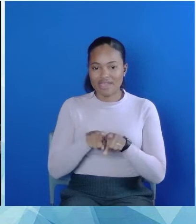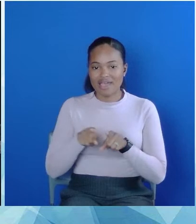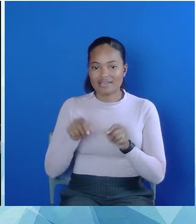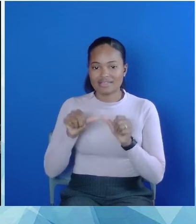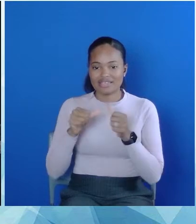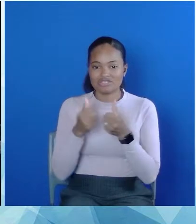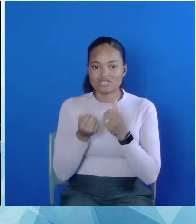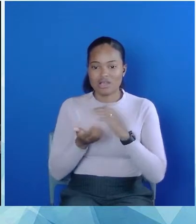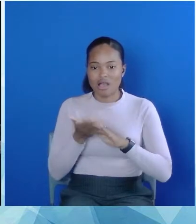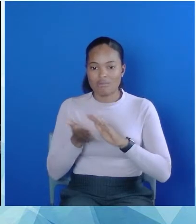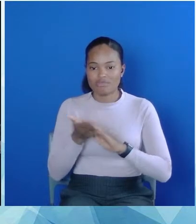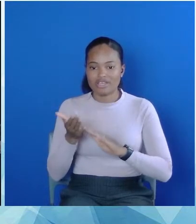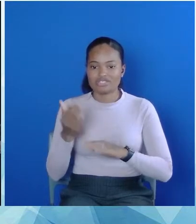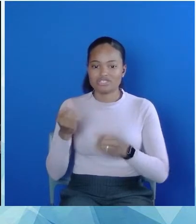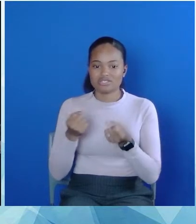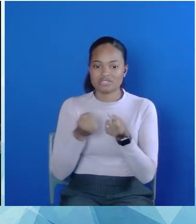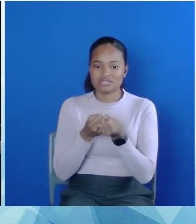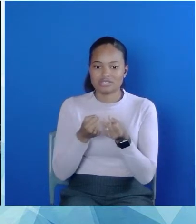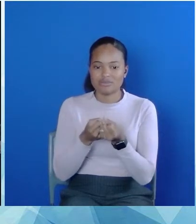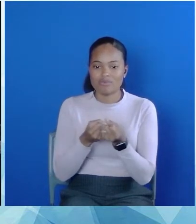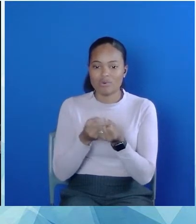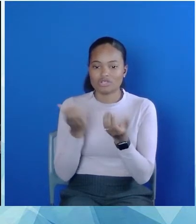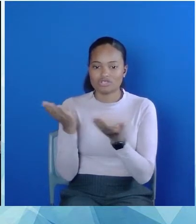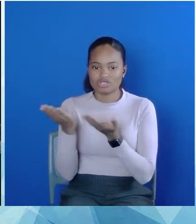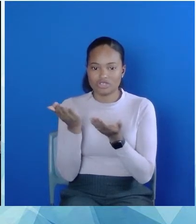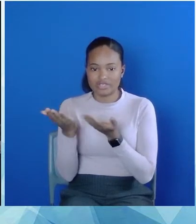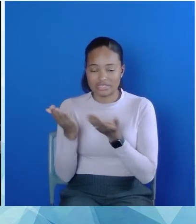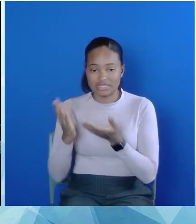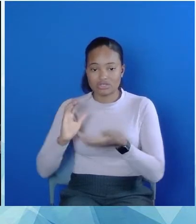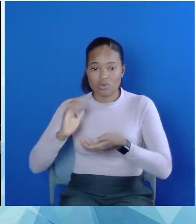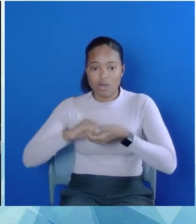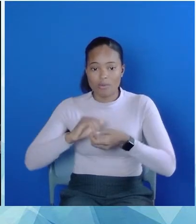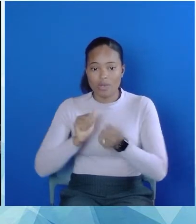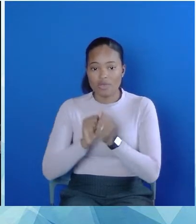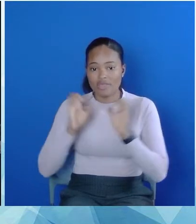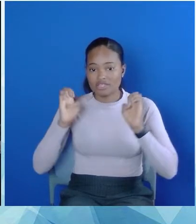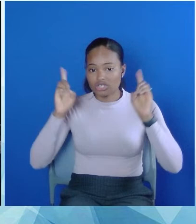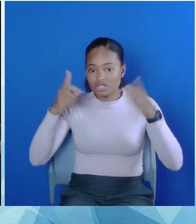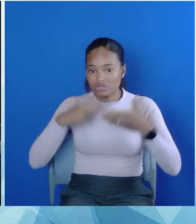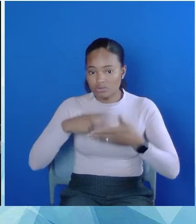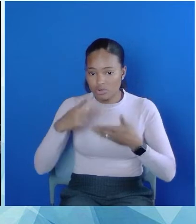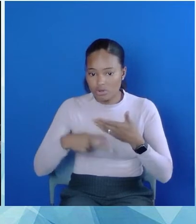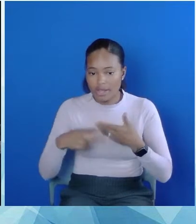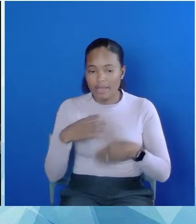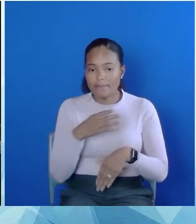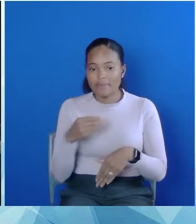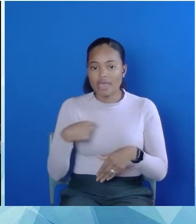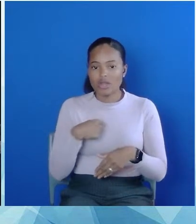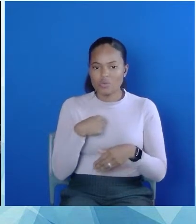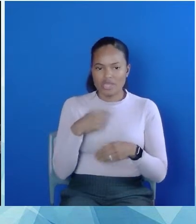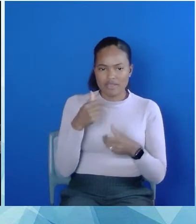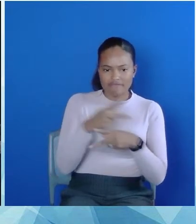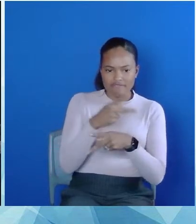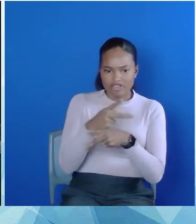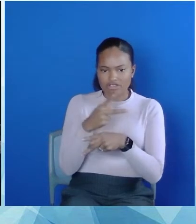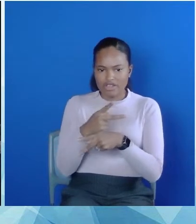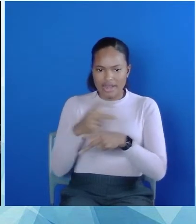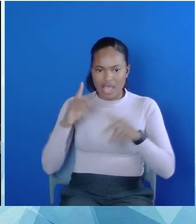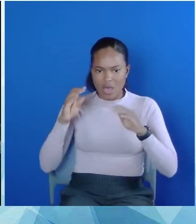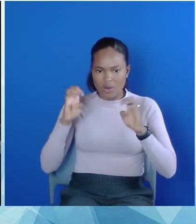Services Departments collaborate more with the educational program and work through addressing their educational priorities and needs for our